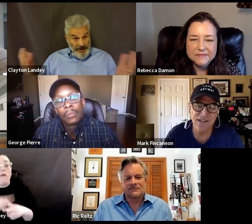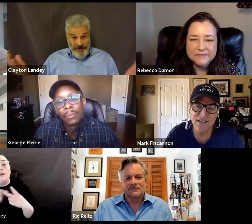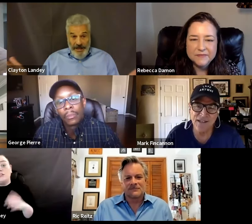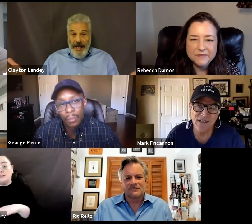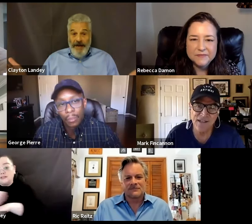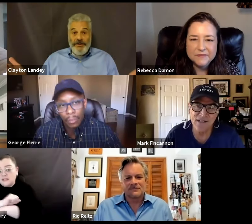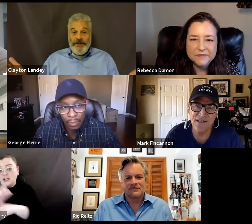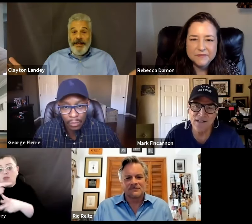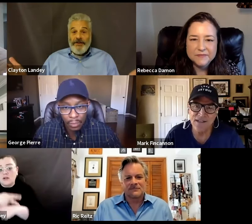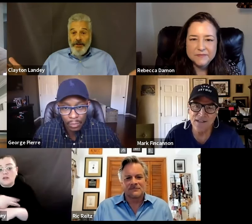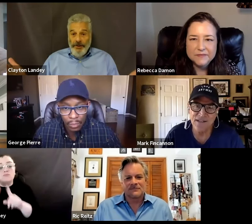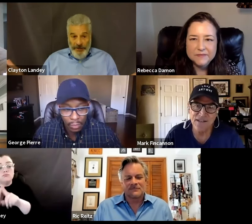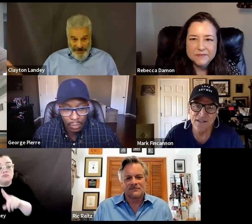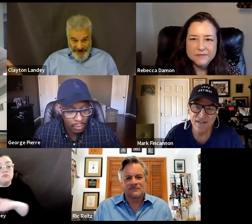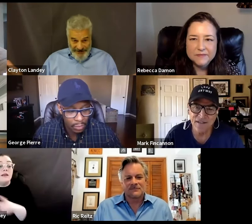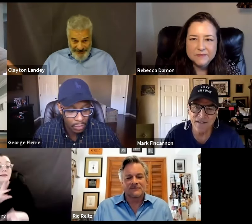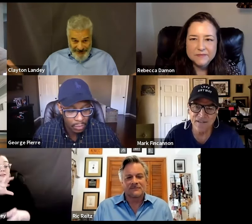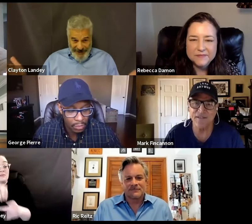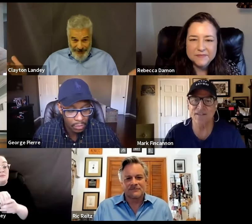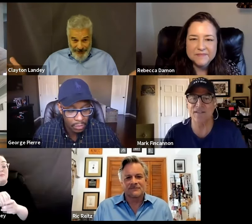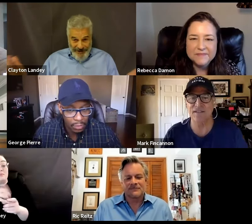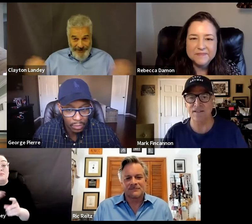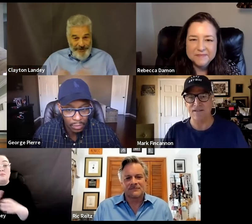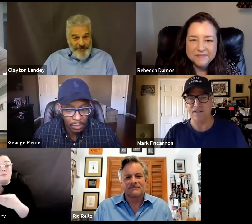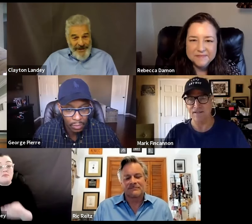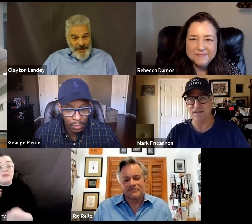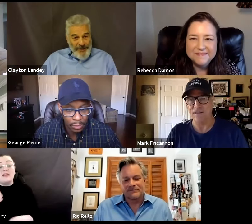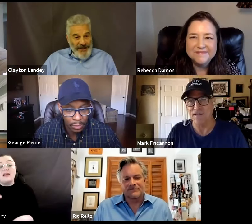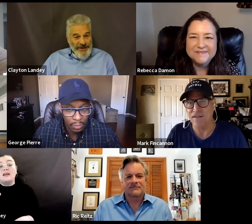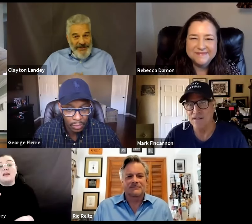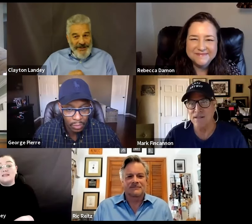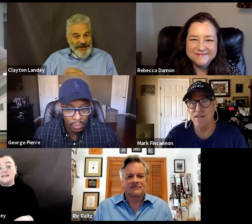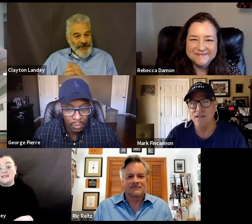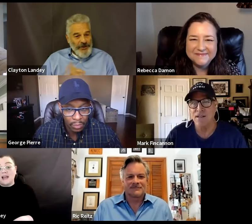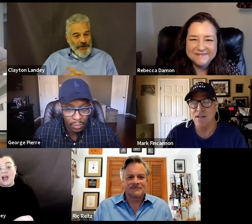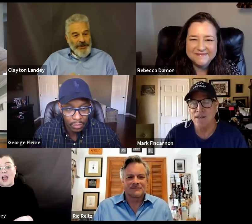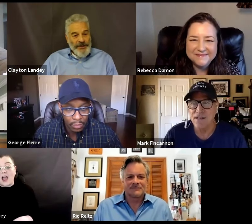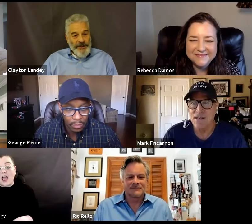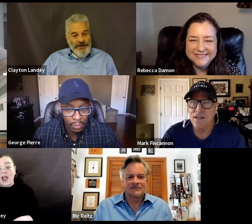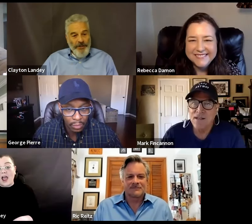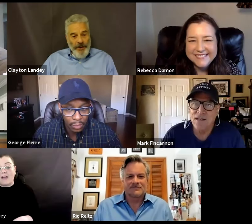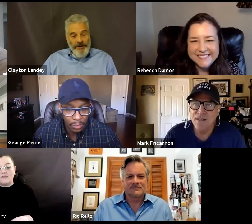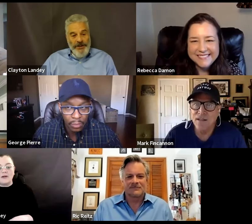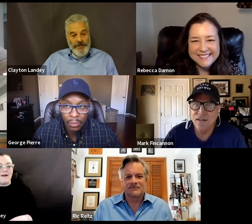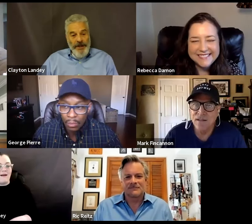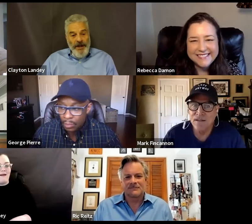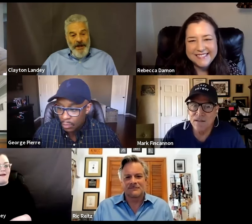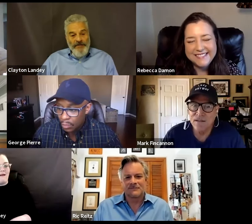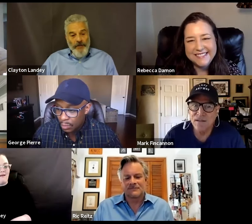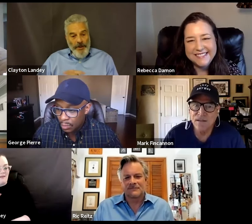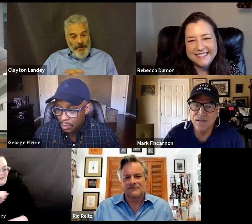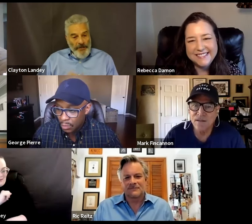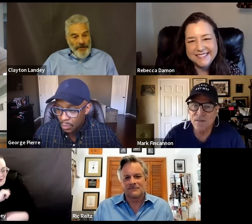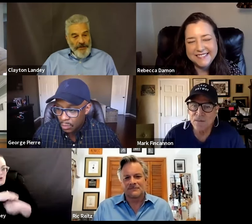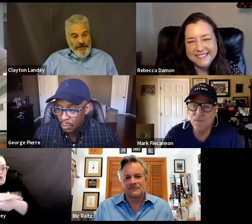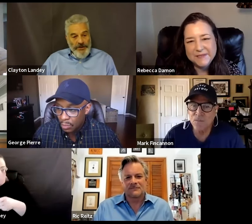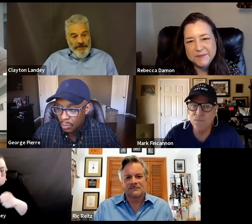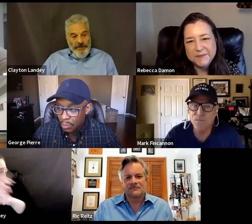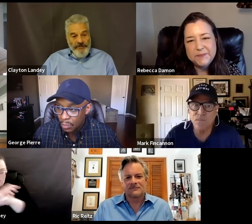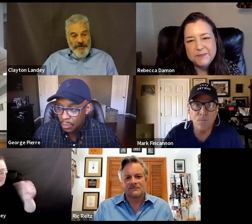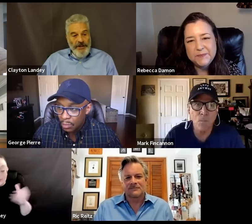as SAG-AFTRA Atlanta Local President. Thank you, Ric. Past president of the Georgia Production Partnership, a former member